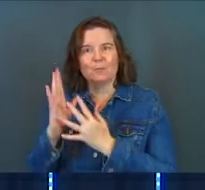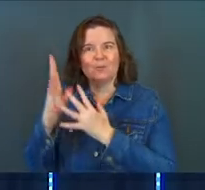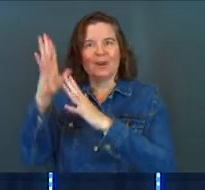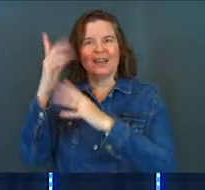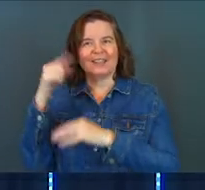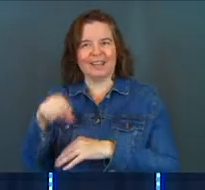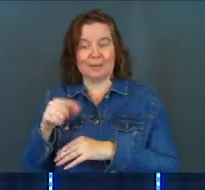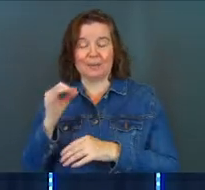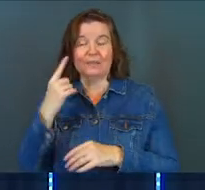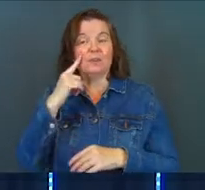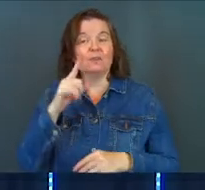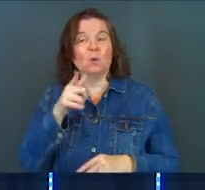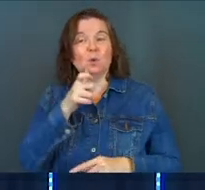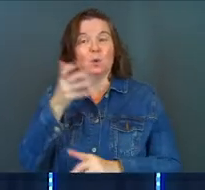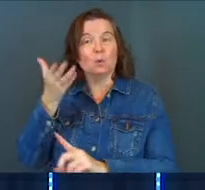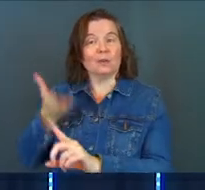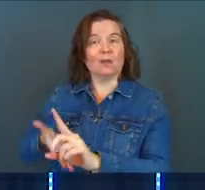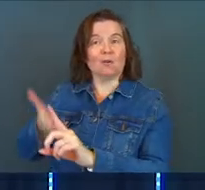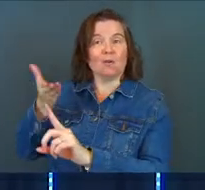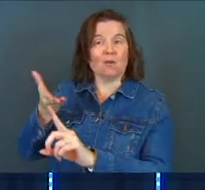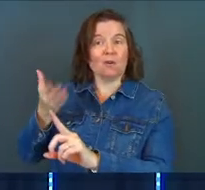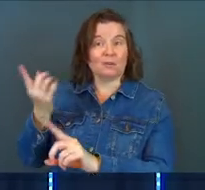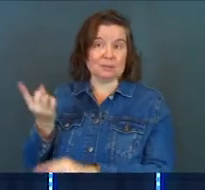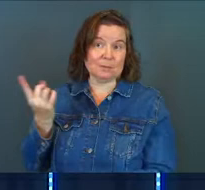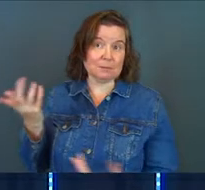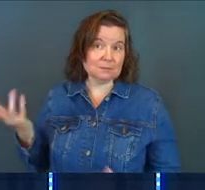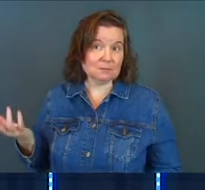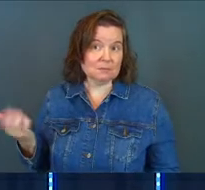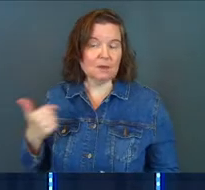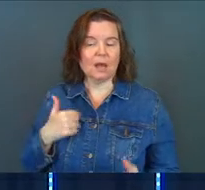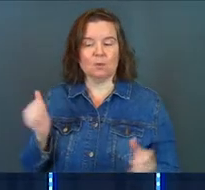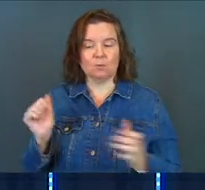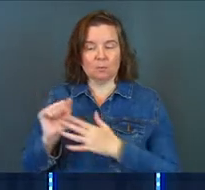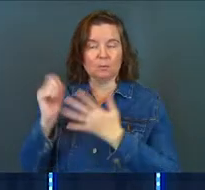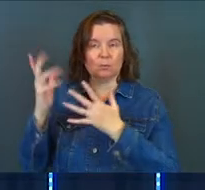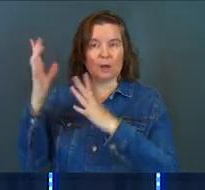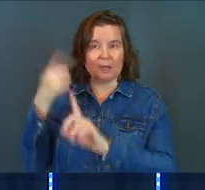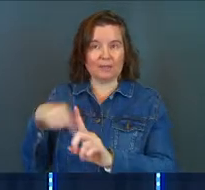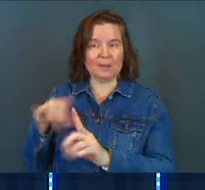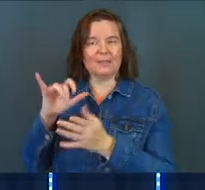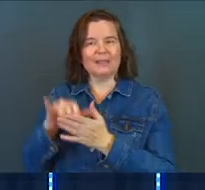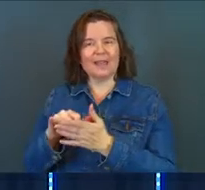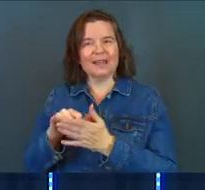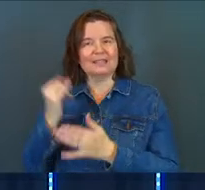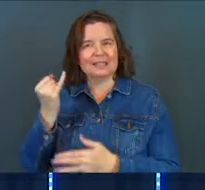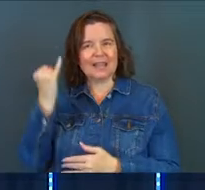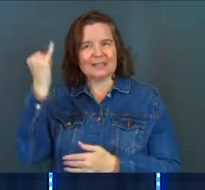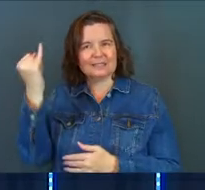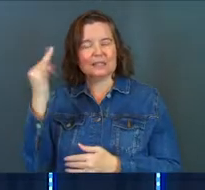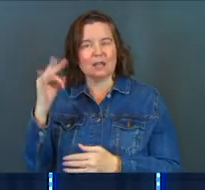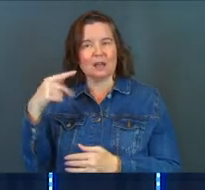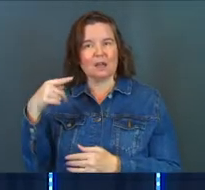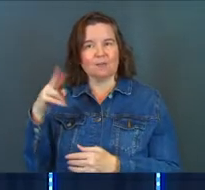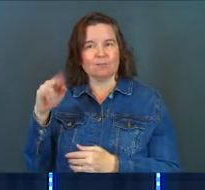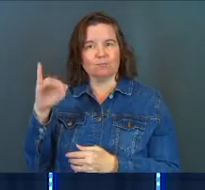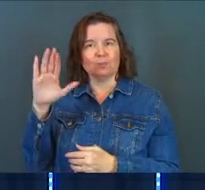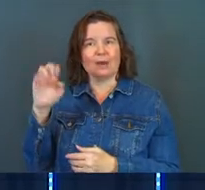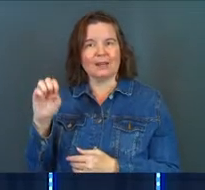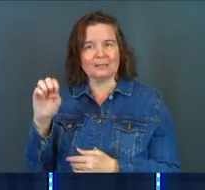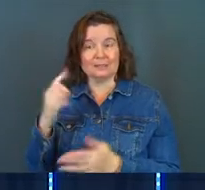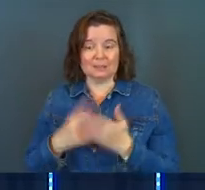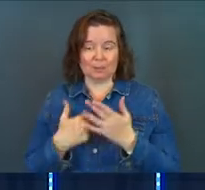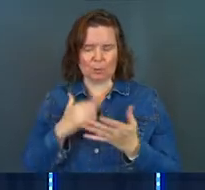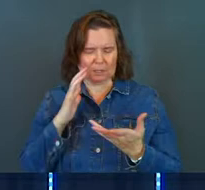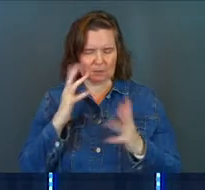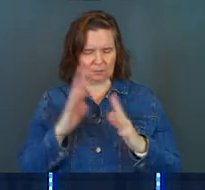praise them, even for who they are sometimes. I'm going to praise them. That's the idea of praise. And sometimes